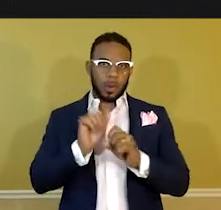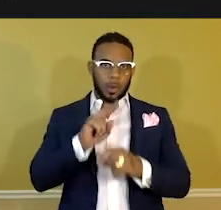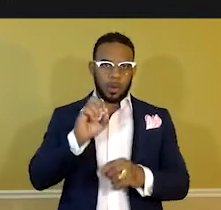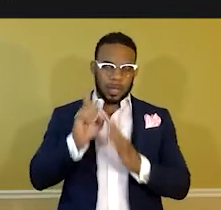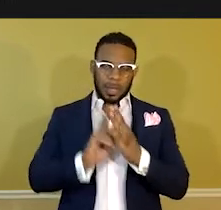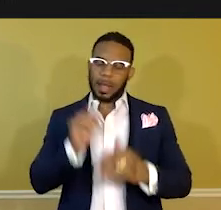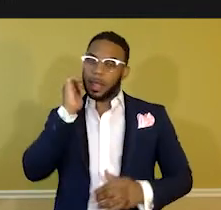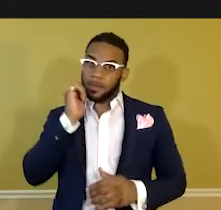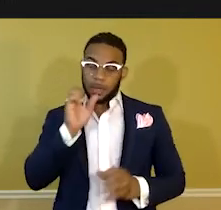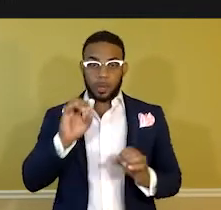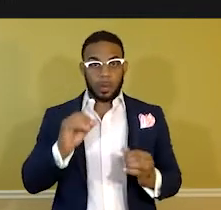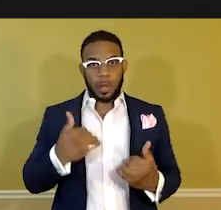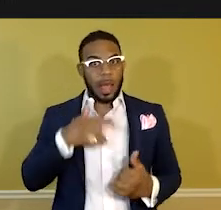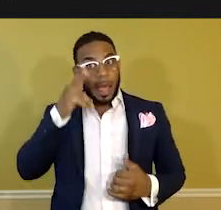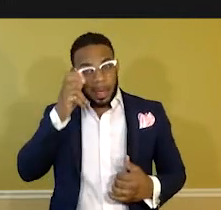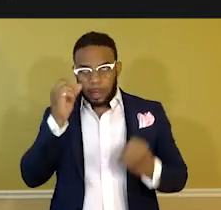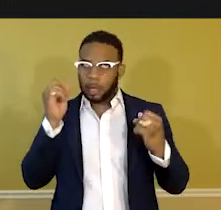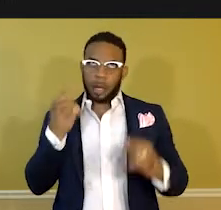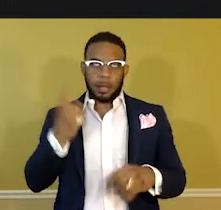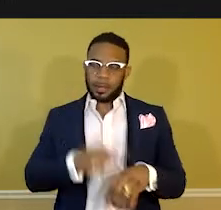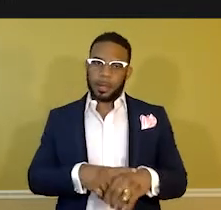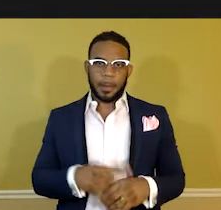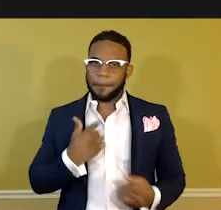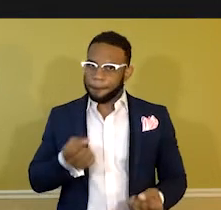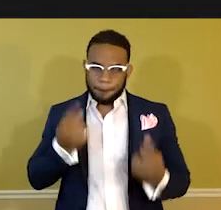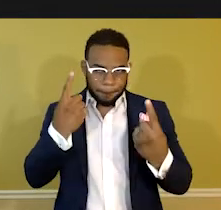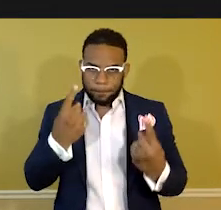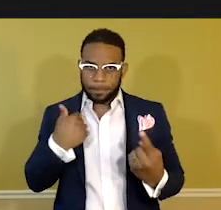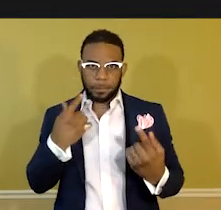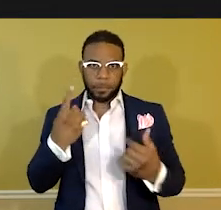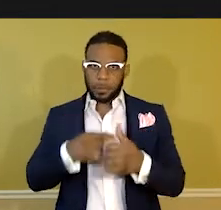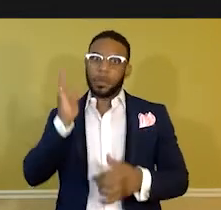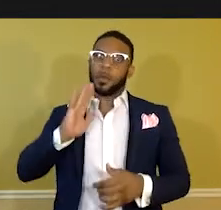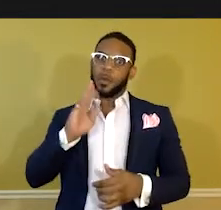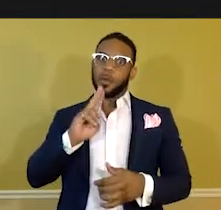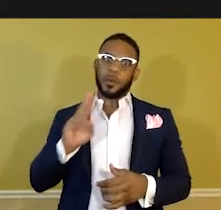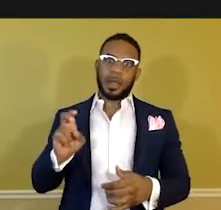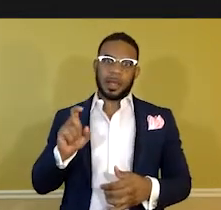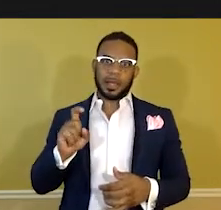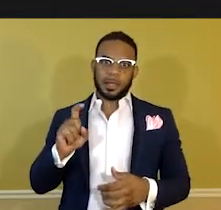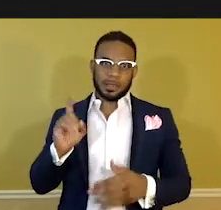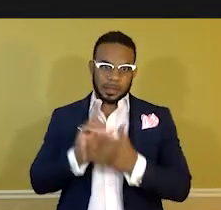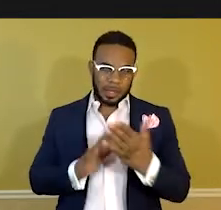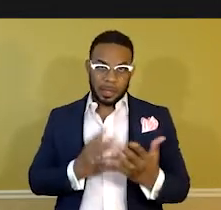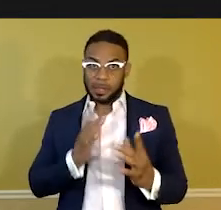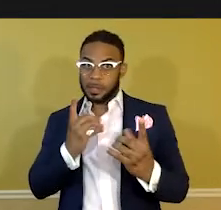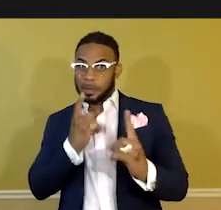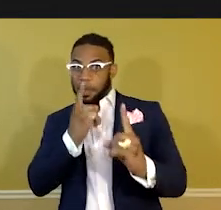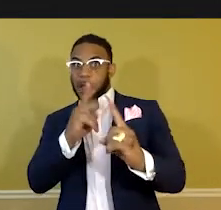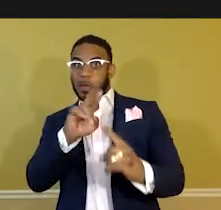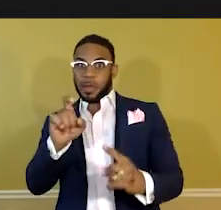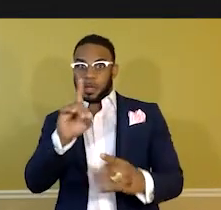every day. So I hear it all. I understand I once was a UX designer or aspiring UX designer.